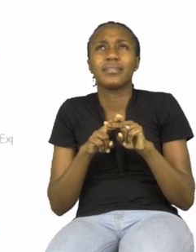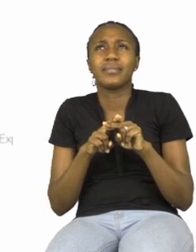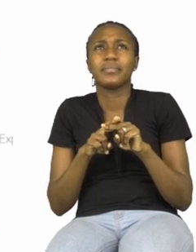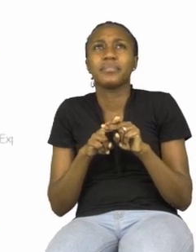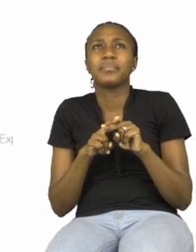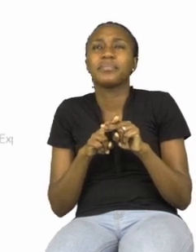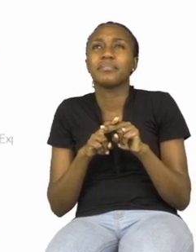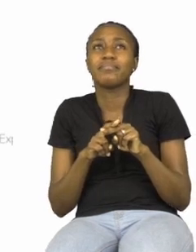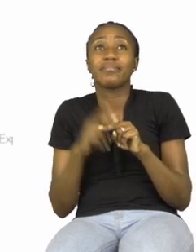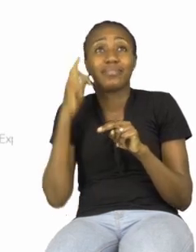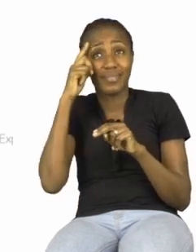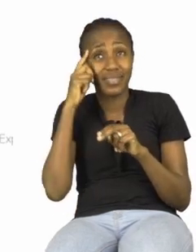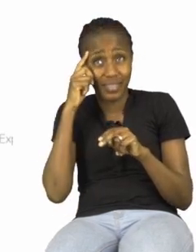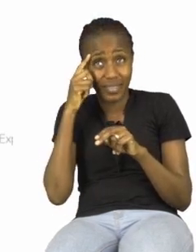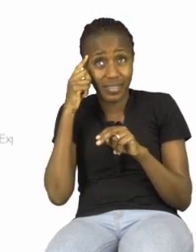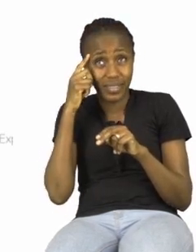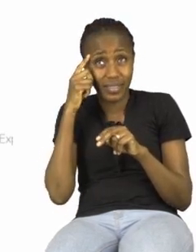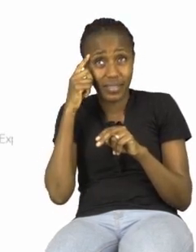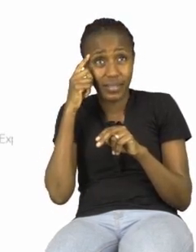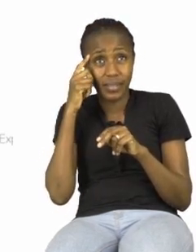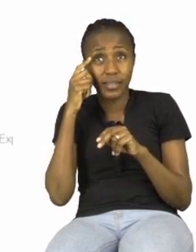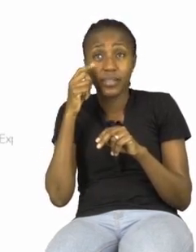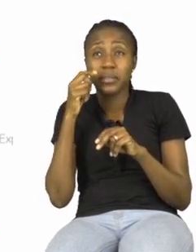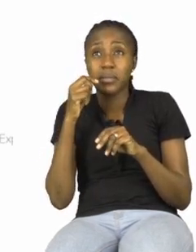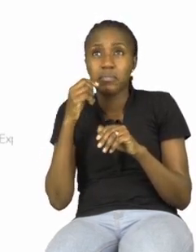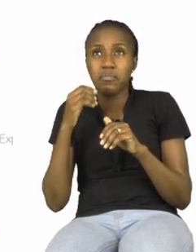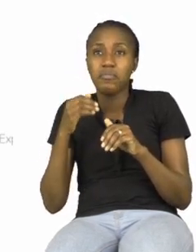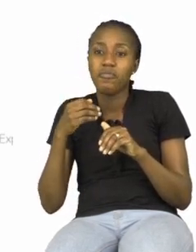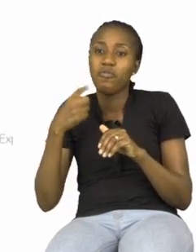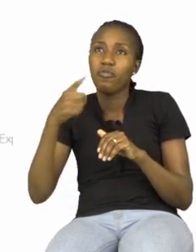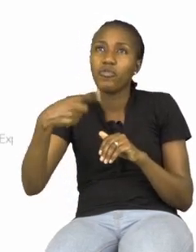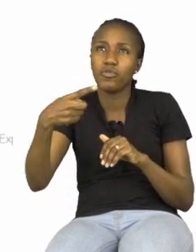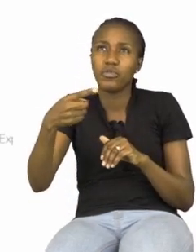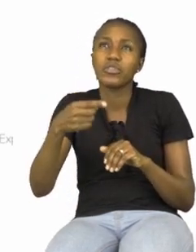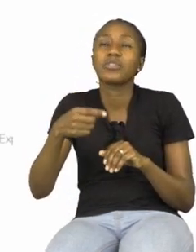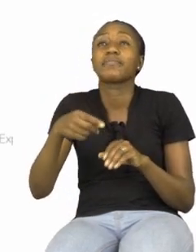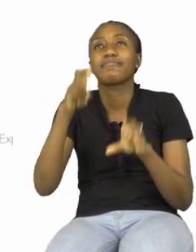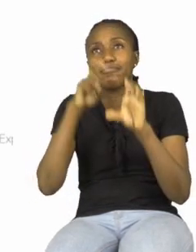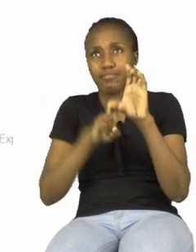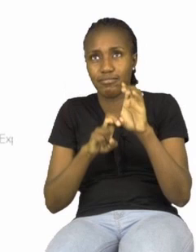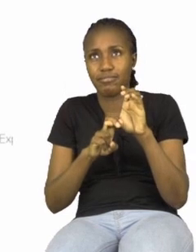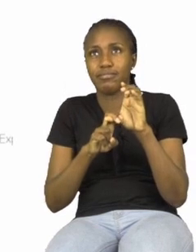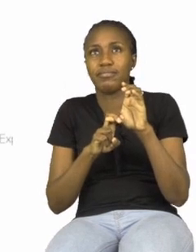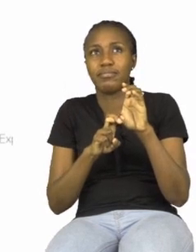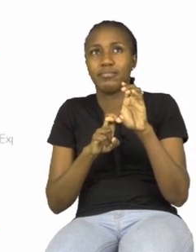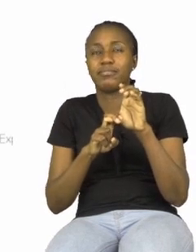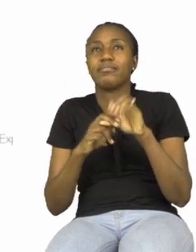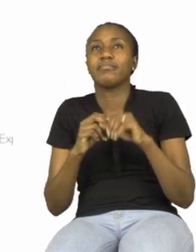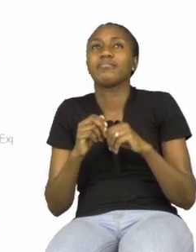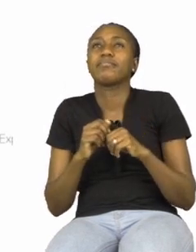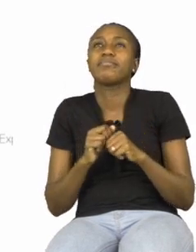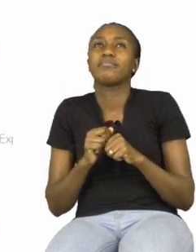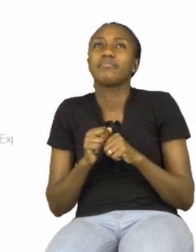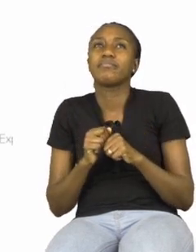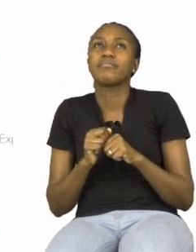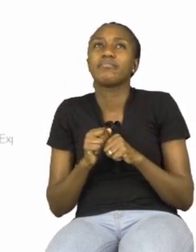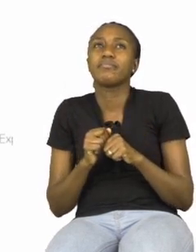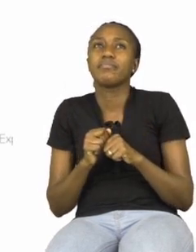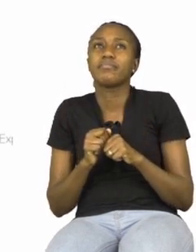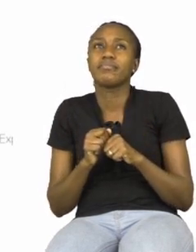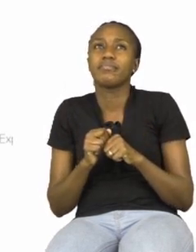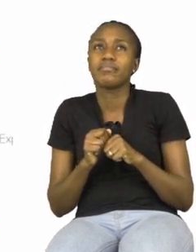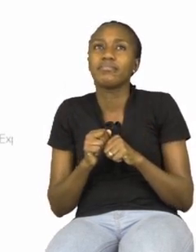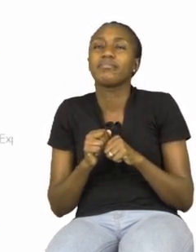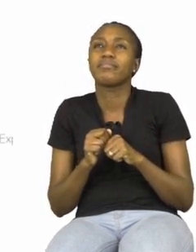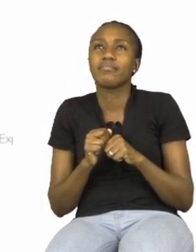I think in the next qualifier that they just lost out for World Cup qualification, but I know that they